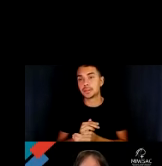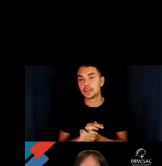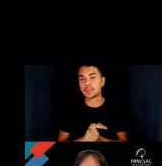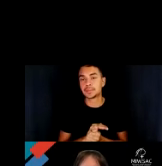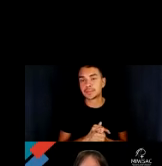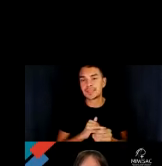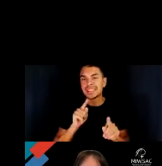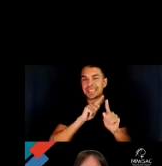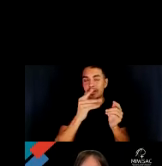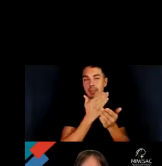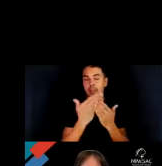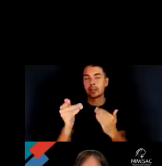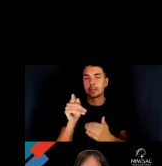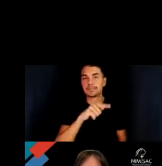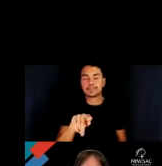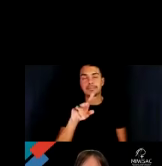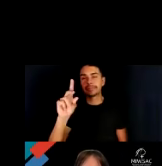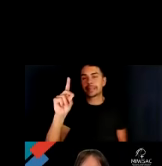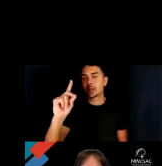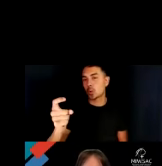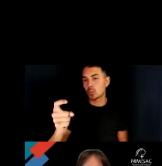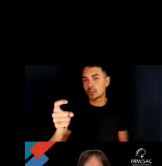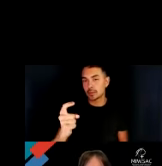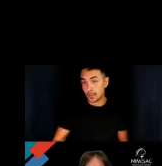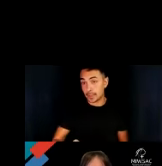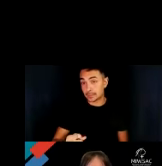things that someone might be diagnosed with as well.